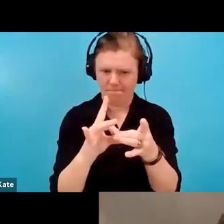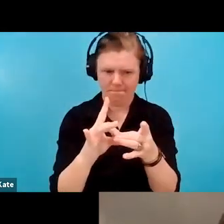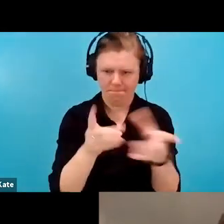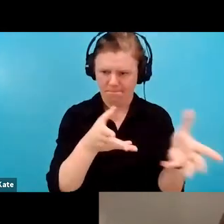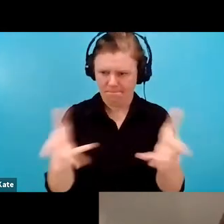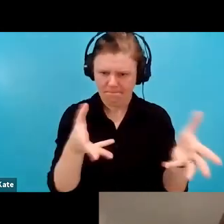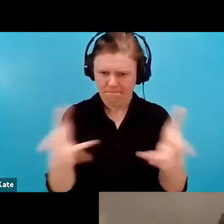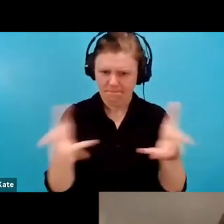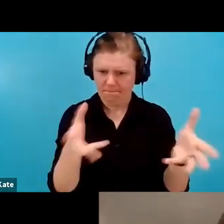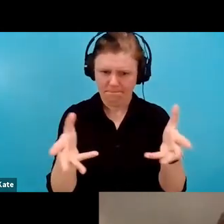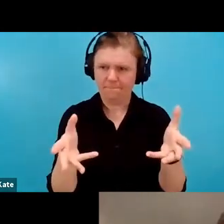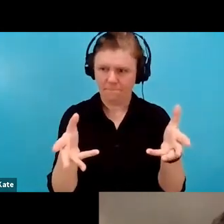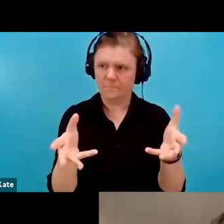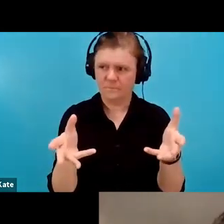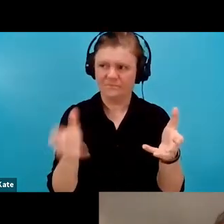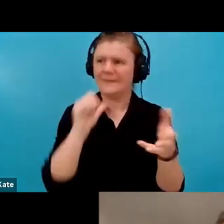in the moment